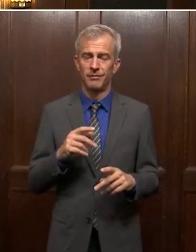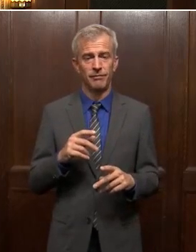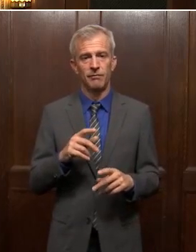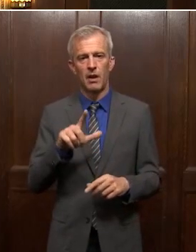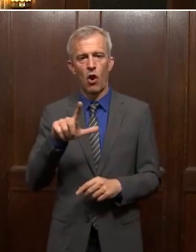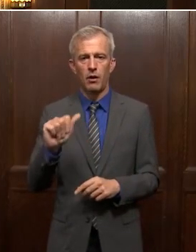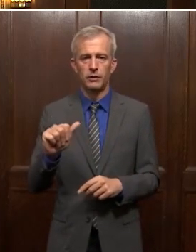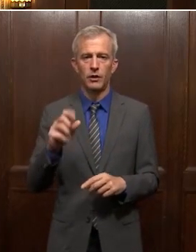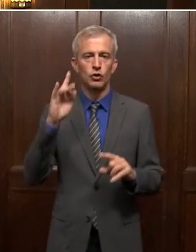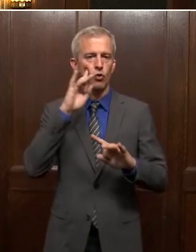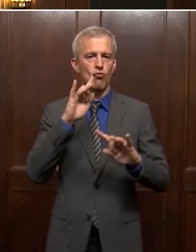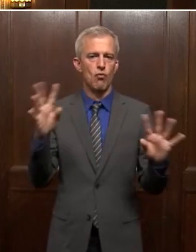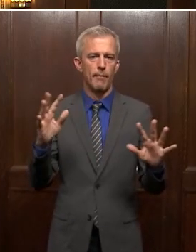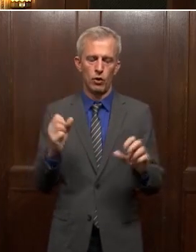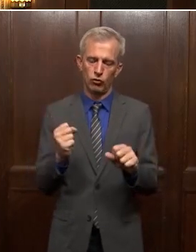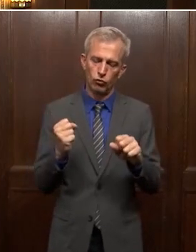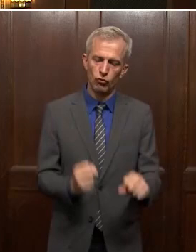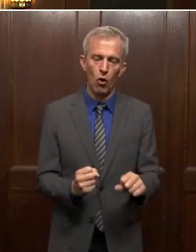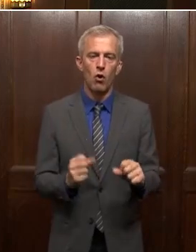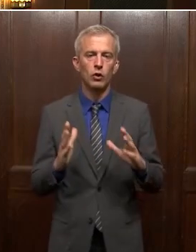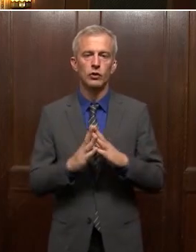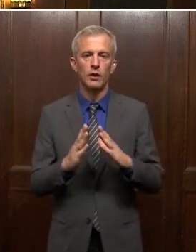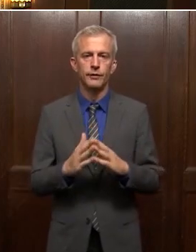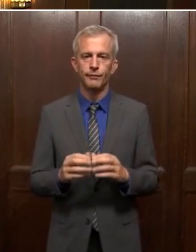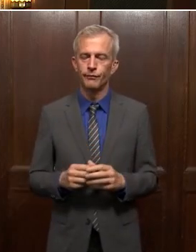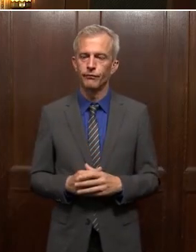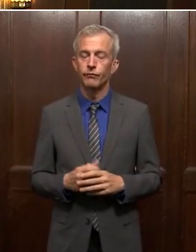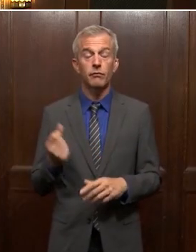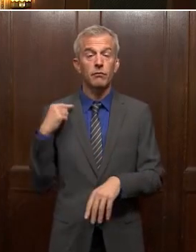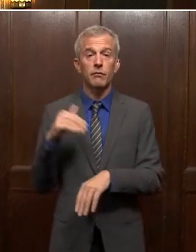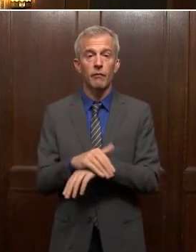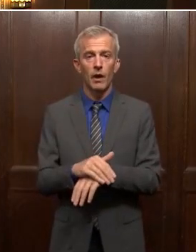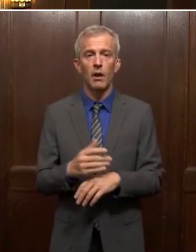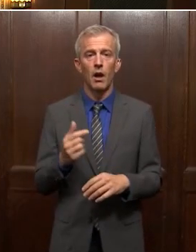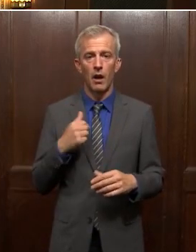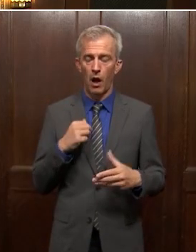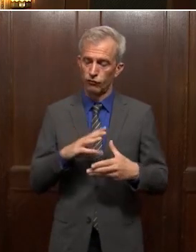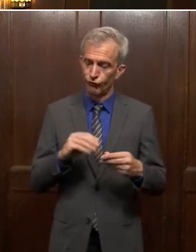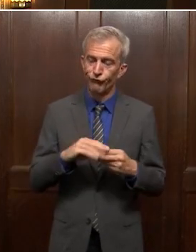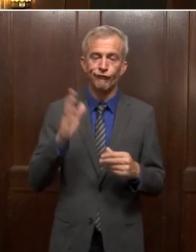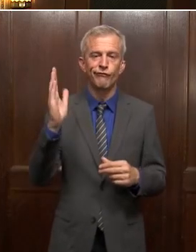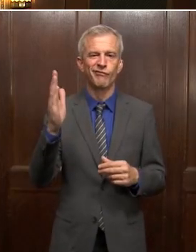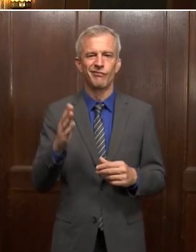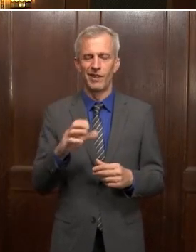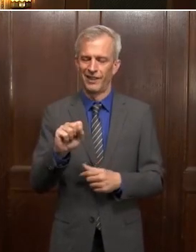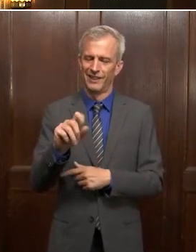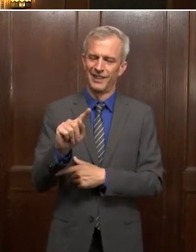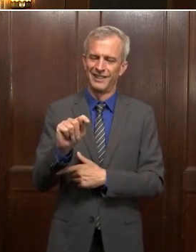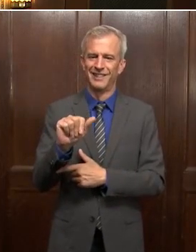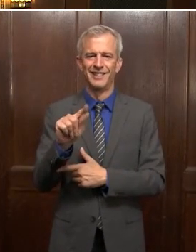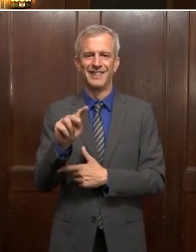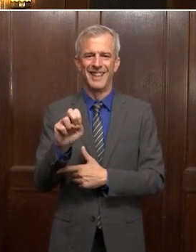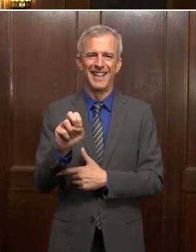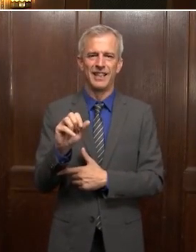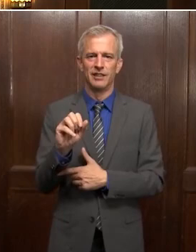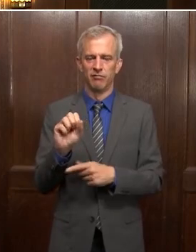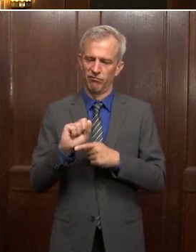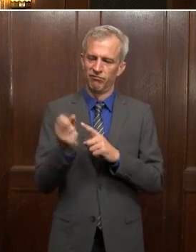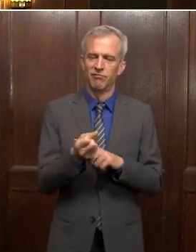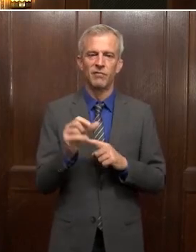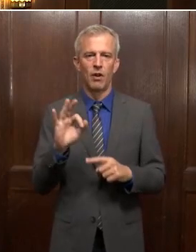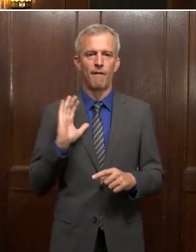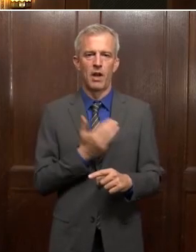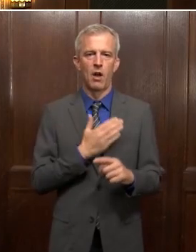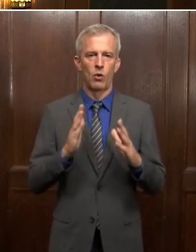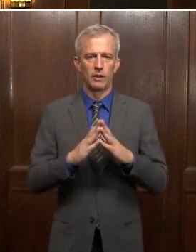strong city. I shared last night the state of our city. And while I did say that we are strong and remain ready